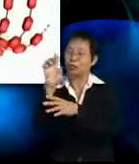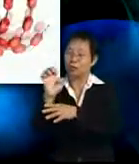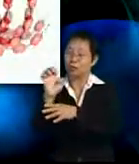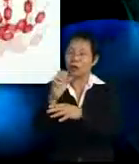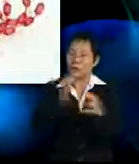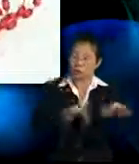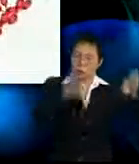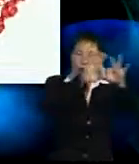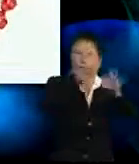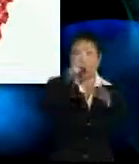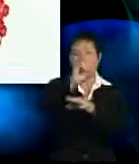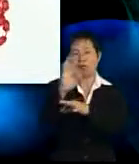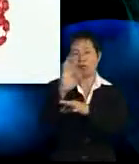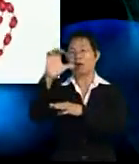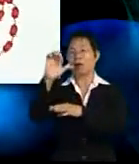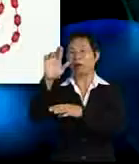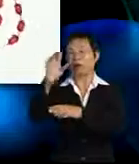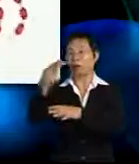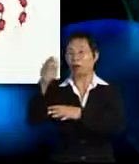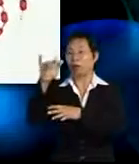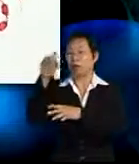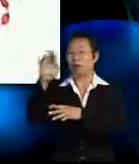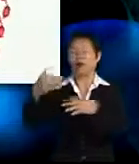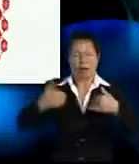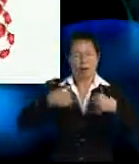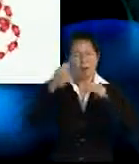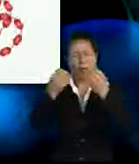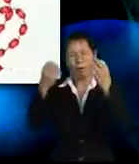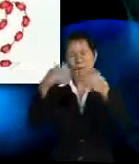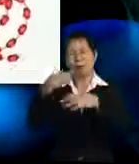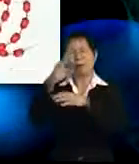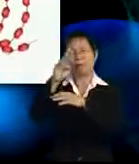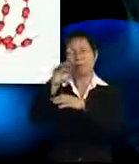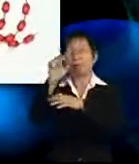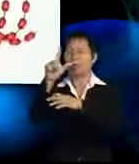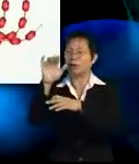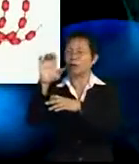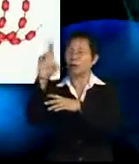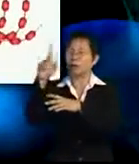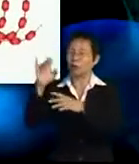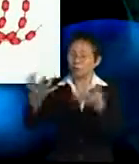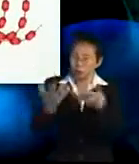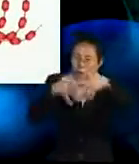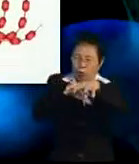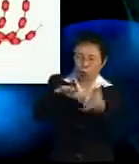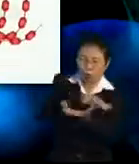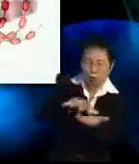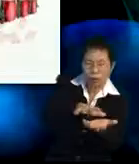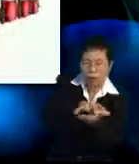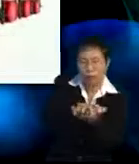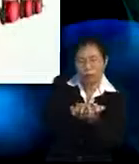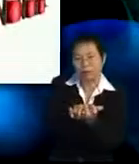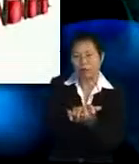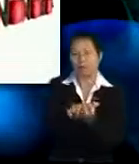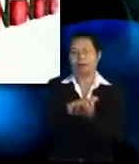main sources of carbohydrate. It is made up of many glucose molecules joined together. Cellulose is